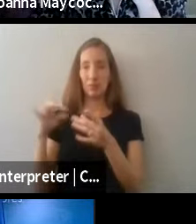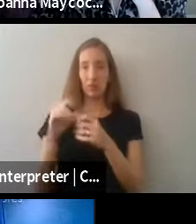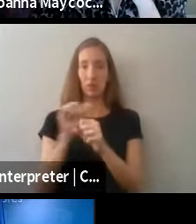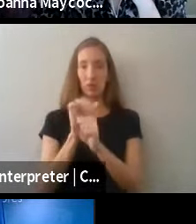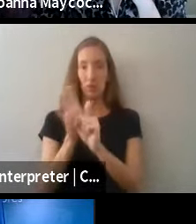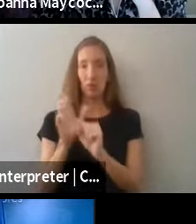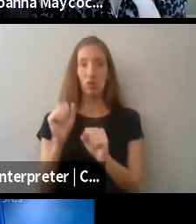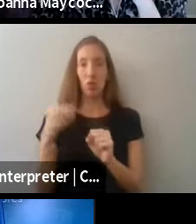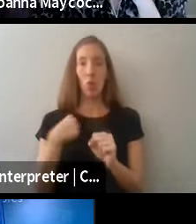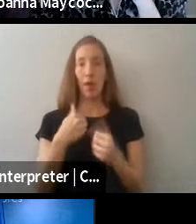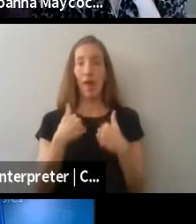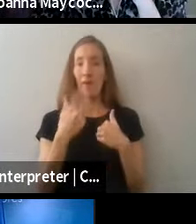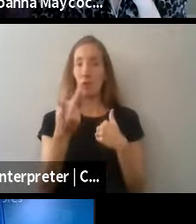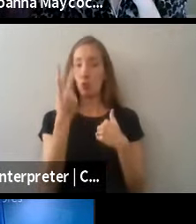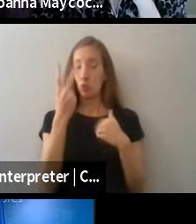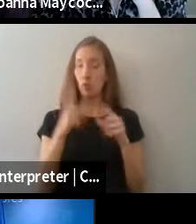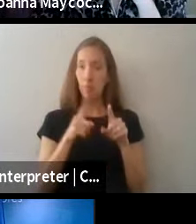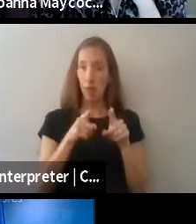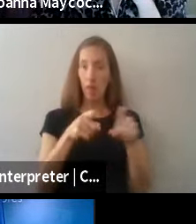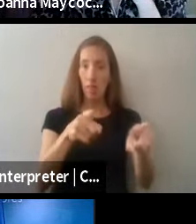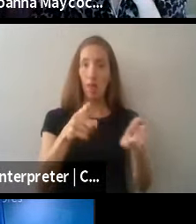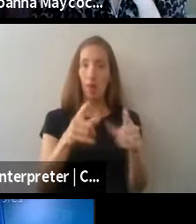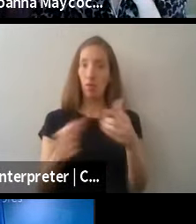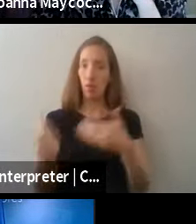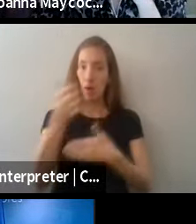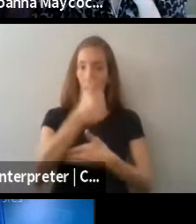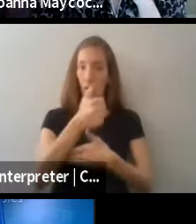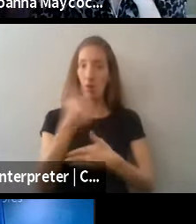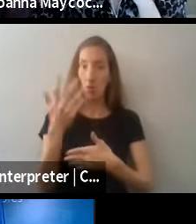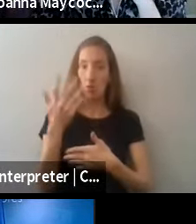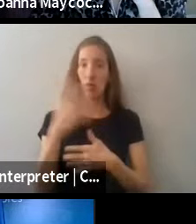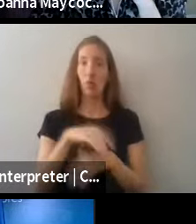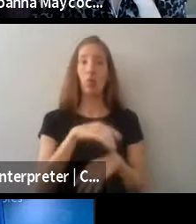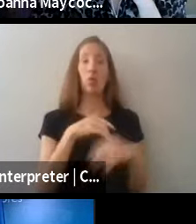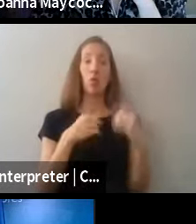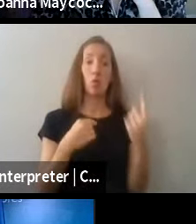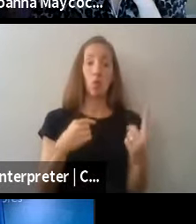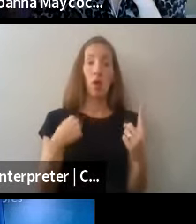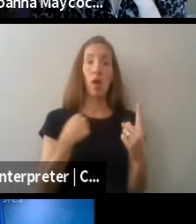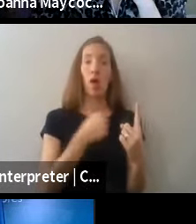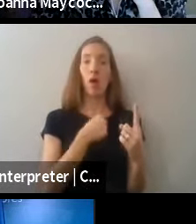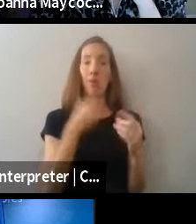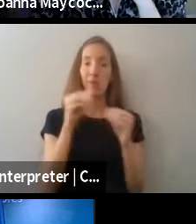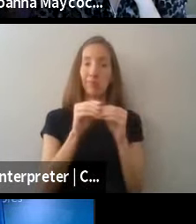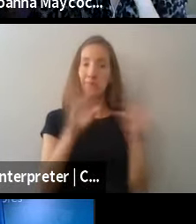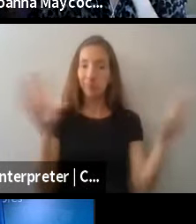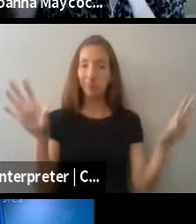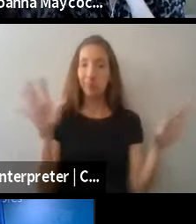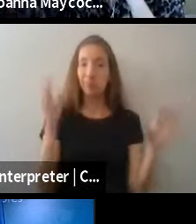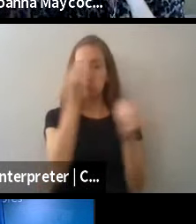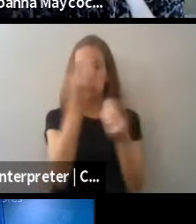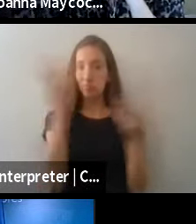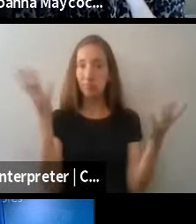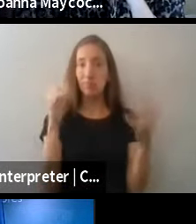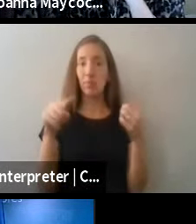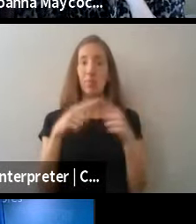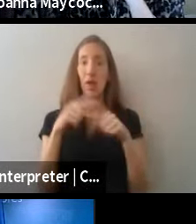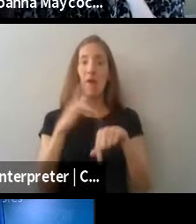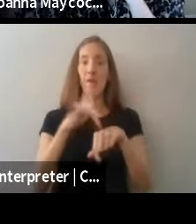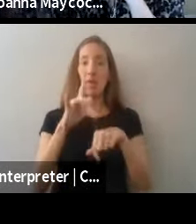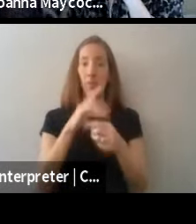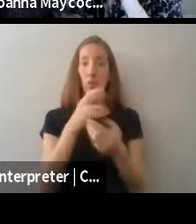priorities. On one hand, we publicized about the available resources for survivors, as Mrs.